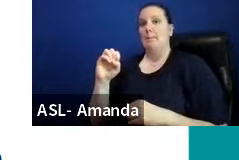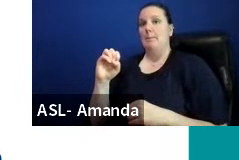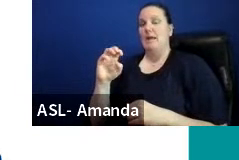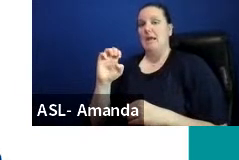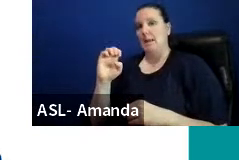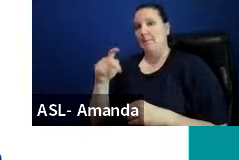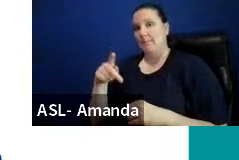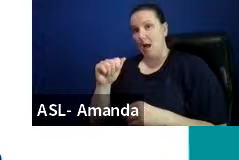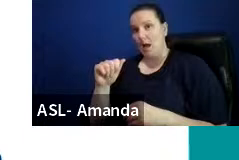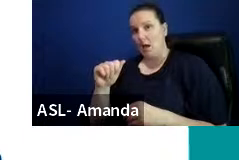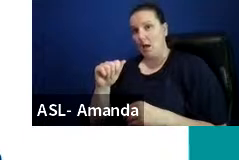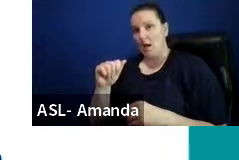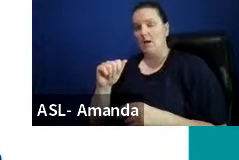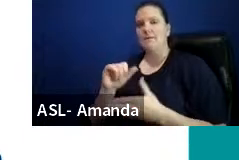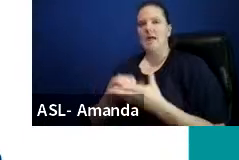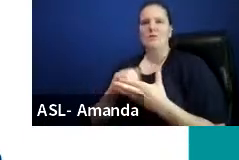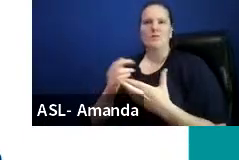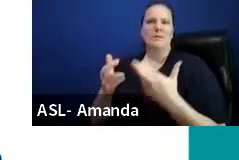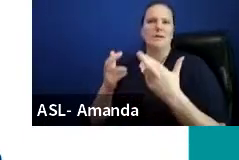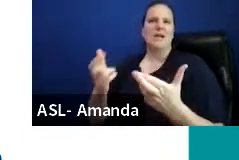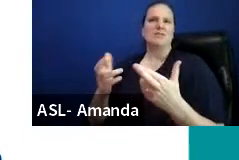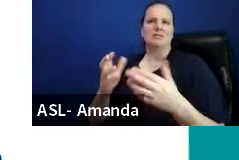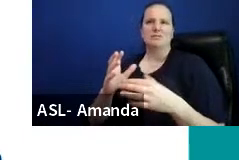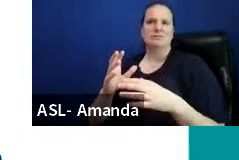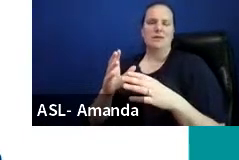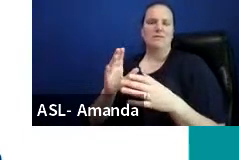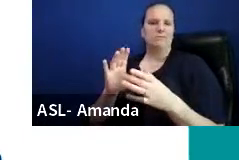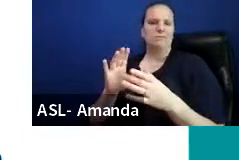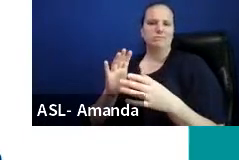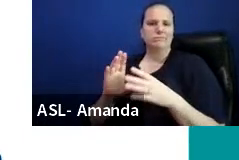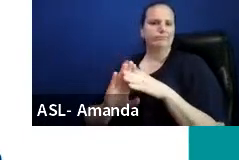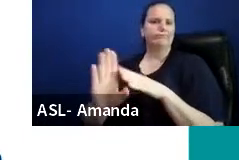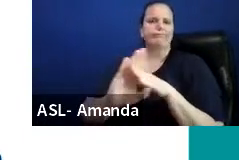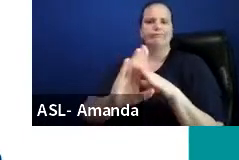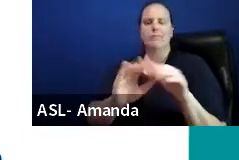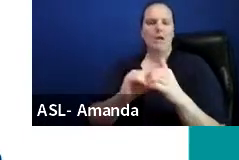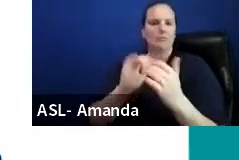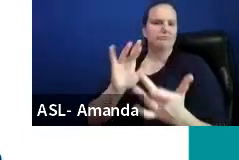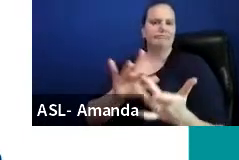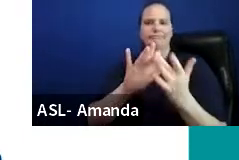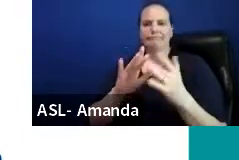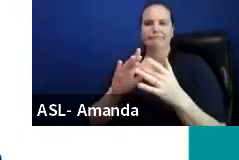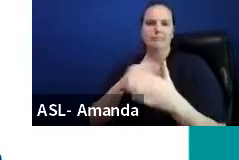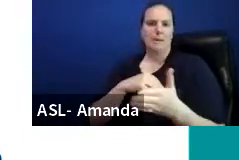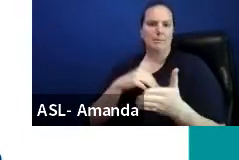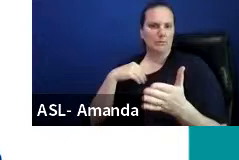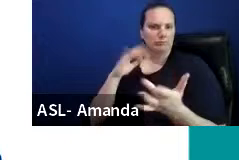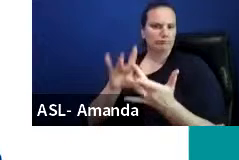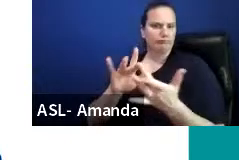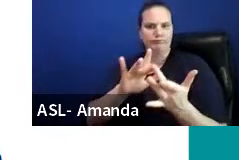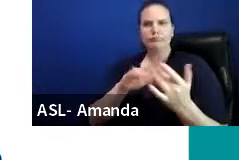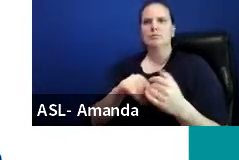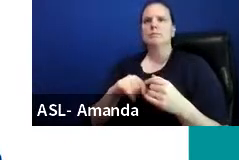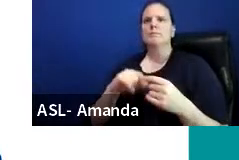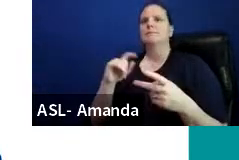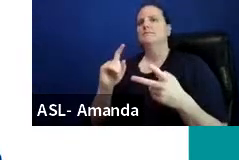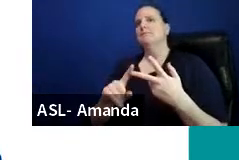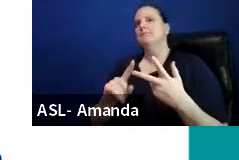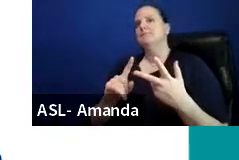They gave us a lot of recommendations of outlets on how to reach community members. And when it came